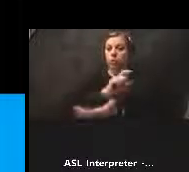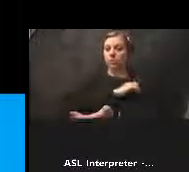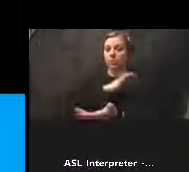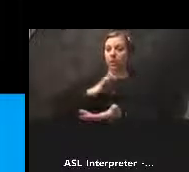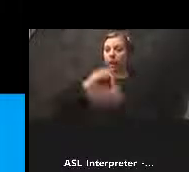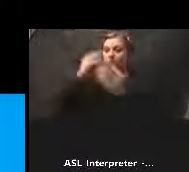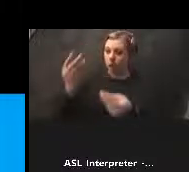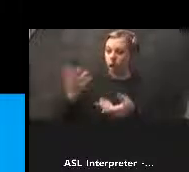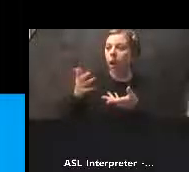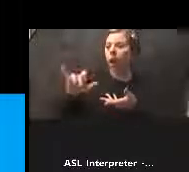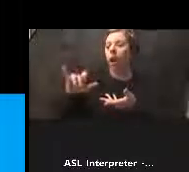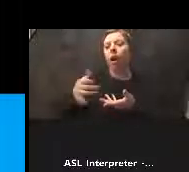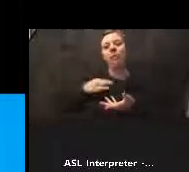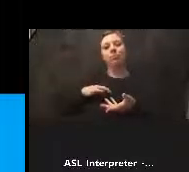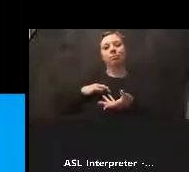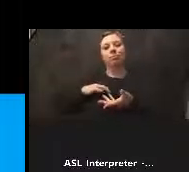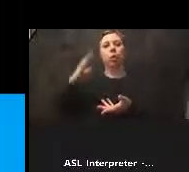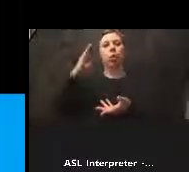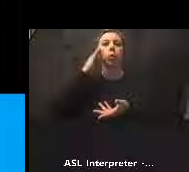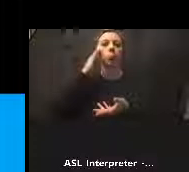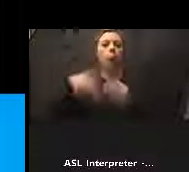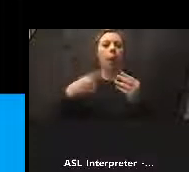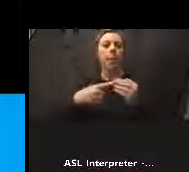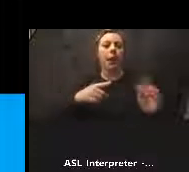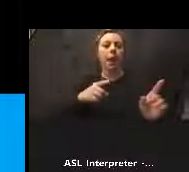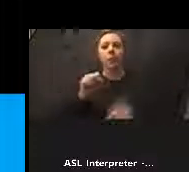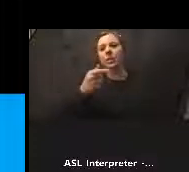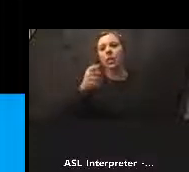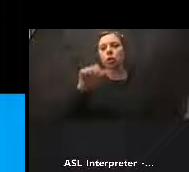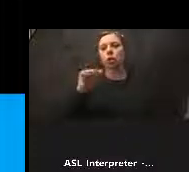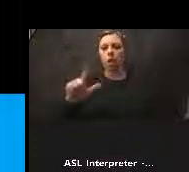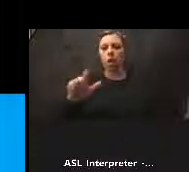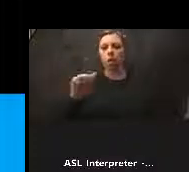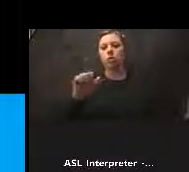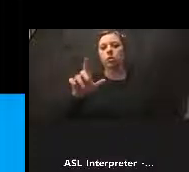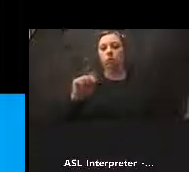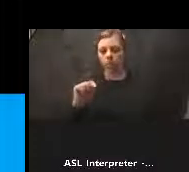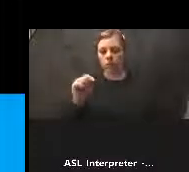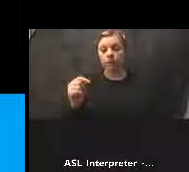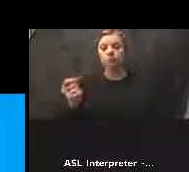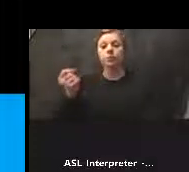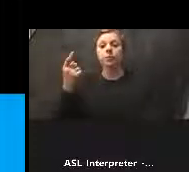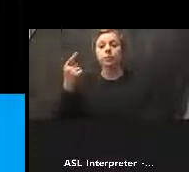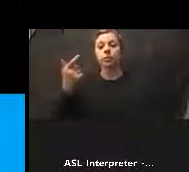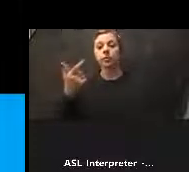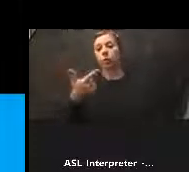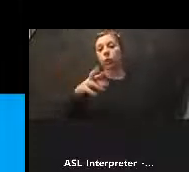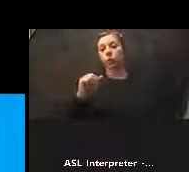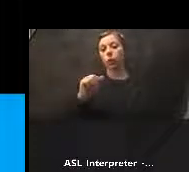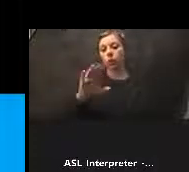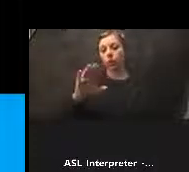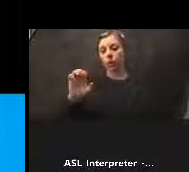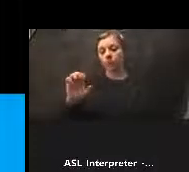are delighted to have Grace Rupp, MCASA's SART and PREA policy specialist, and Dr.